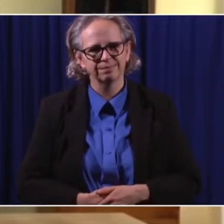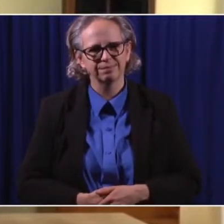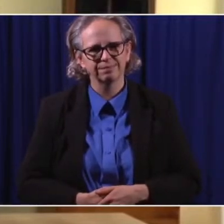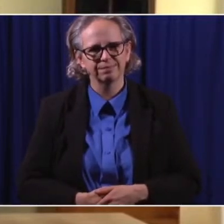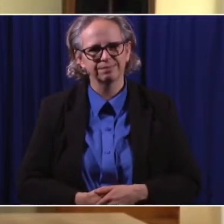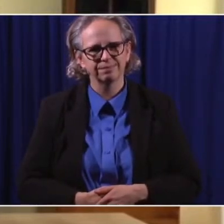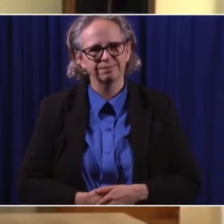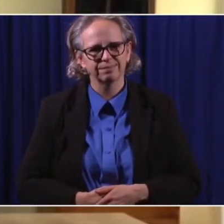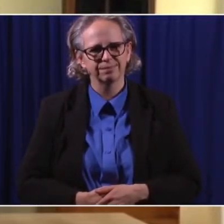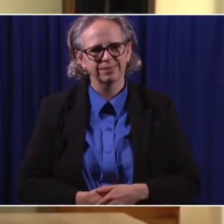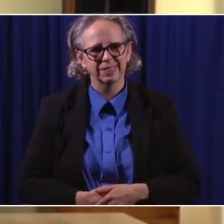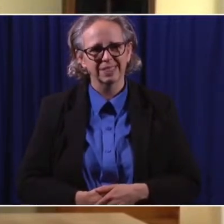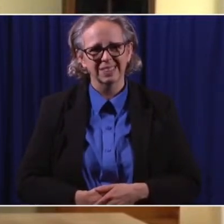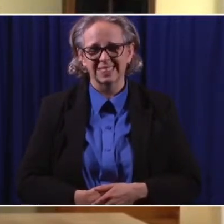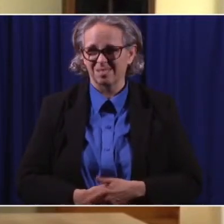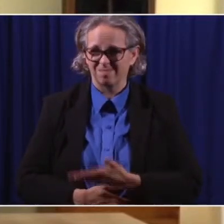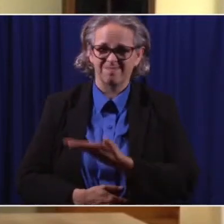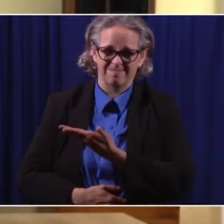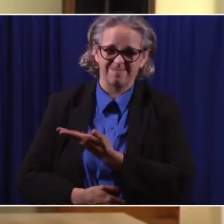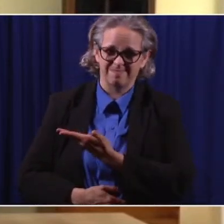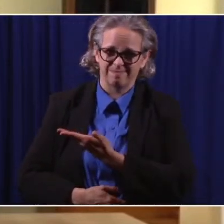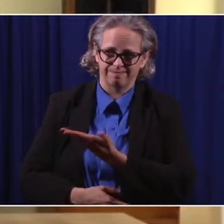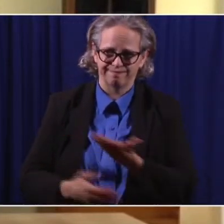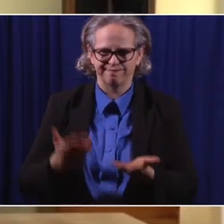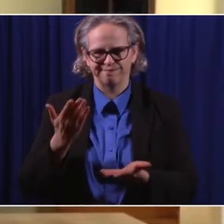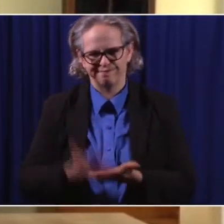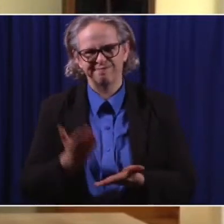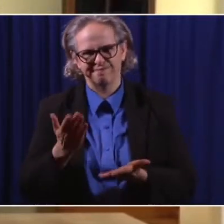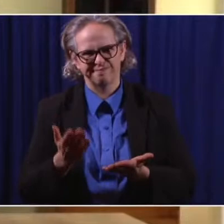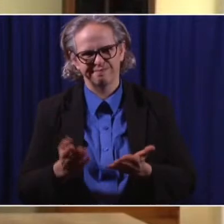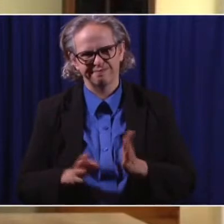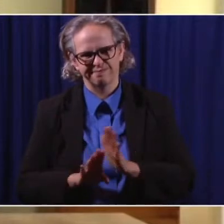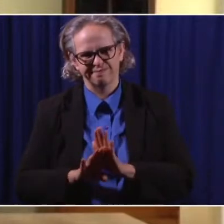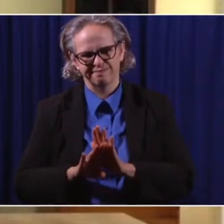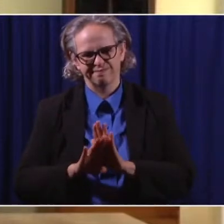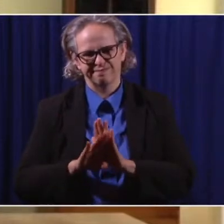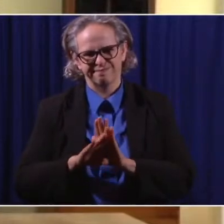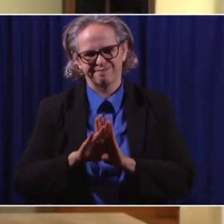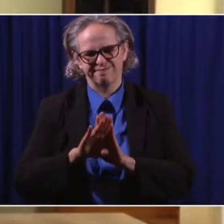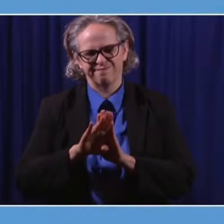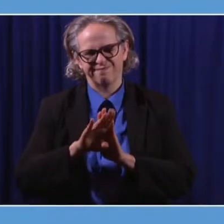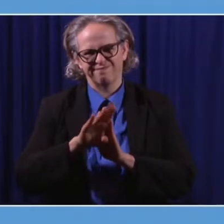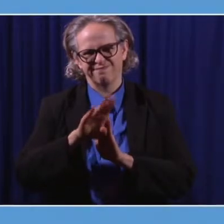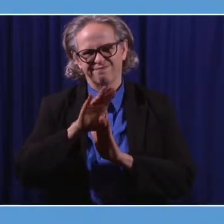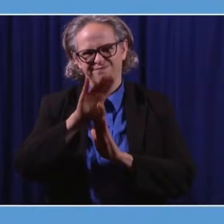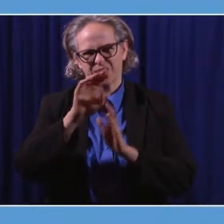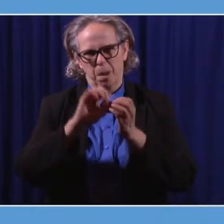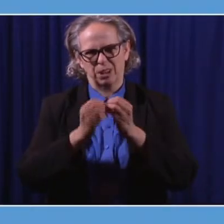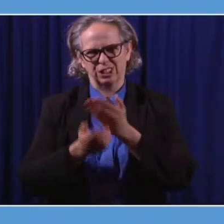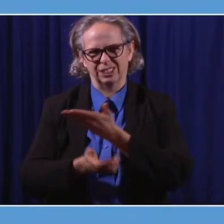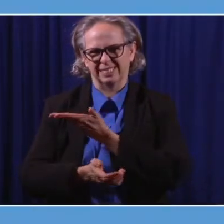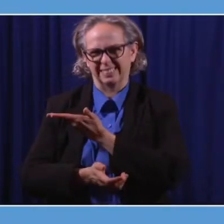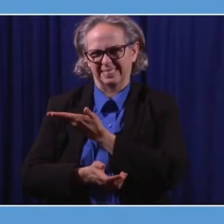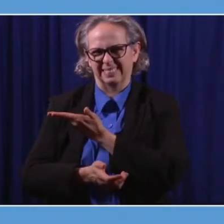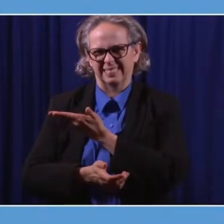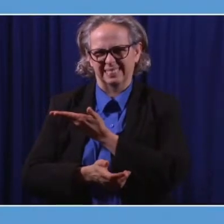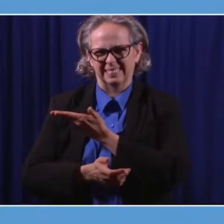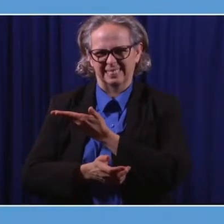Well, as you can see, the numbers continue to go up. Today, we're reporting